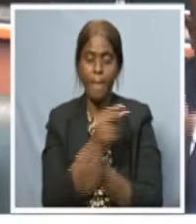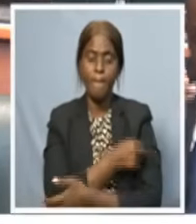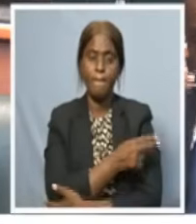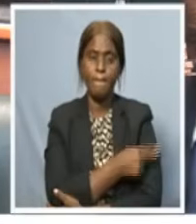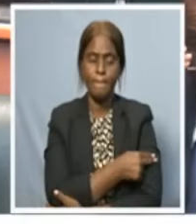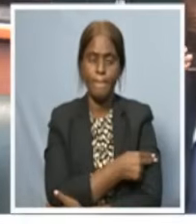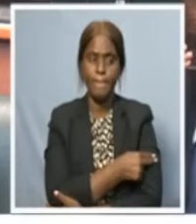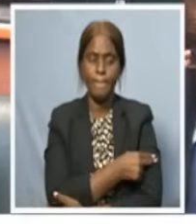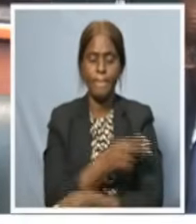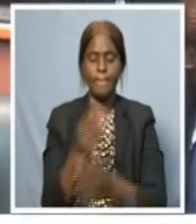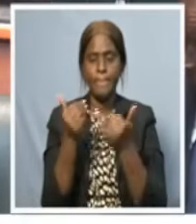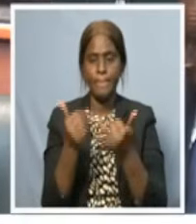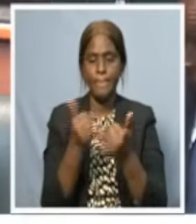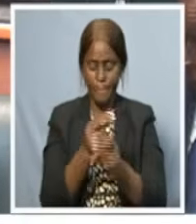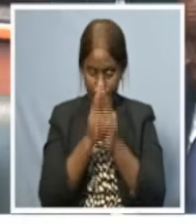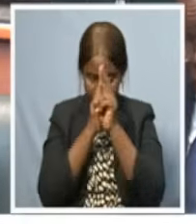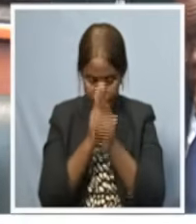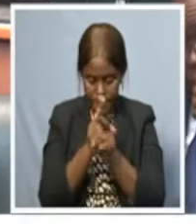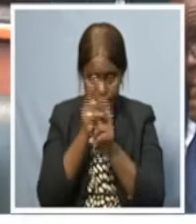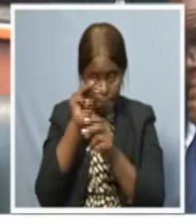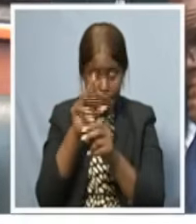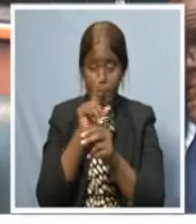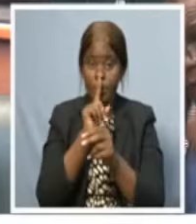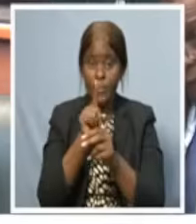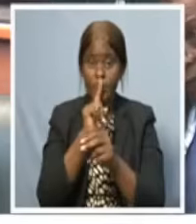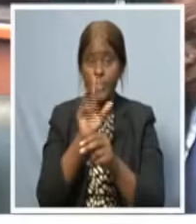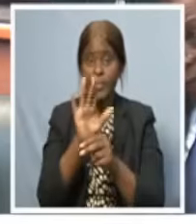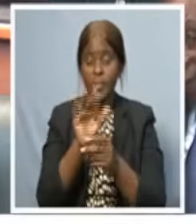Hospital. Now, Honorable Minister,